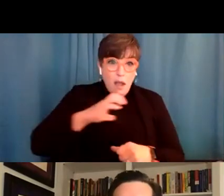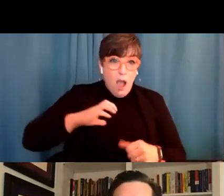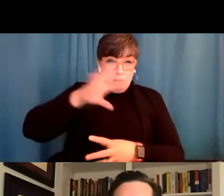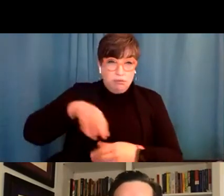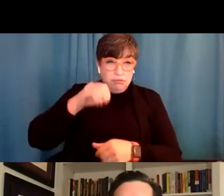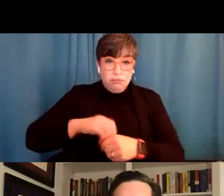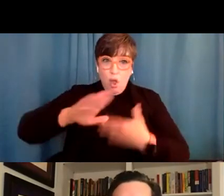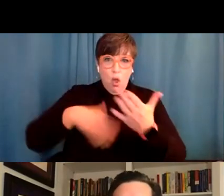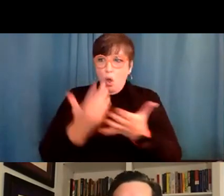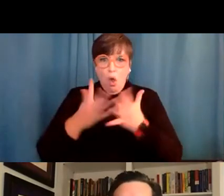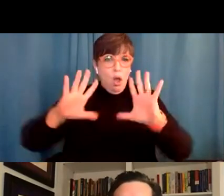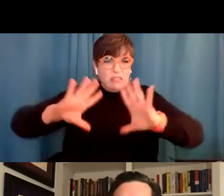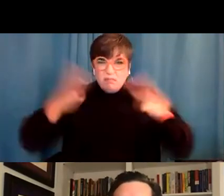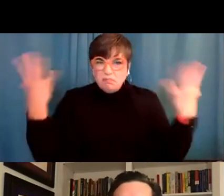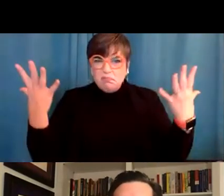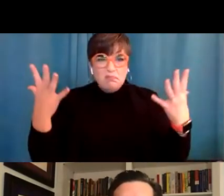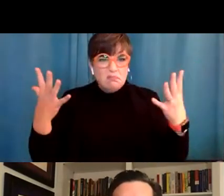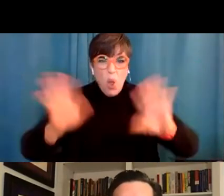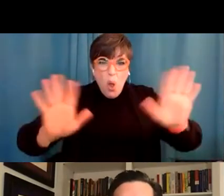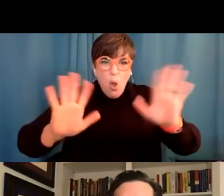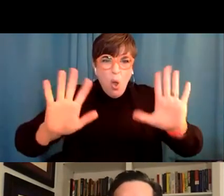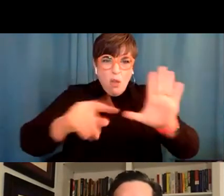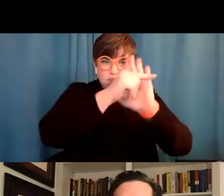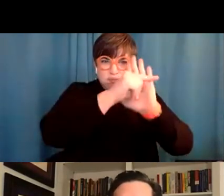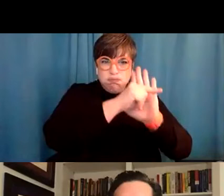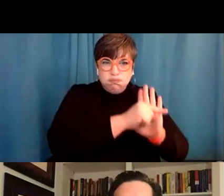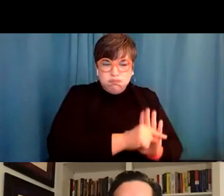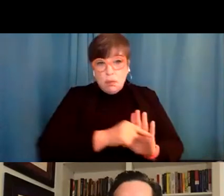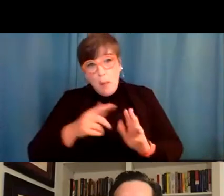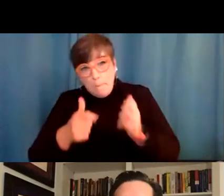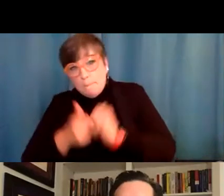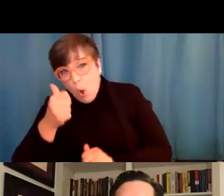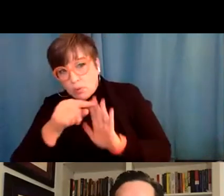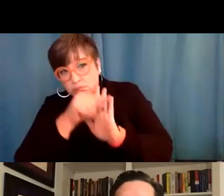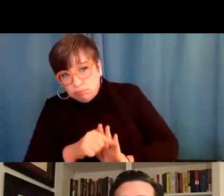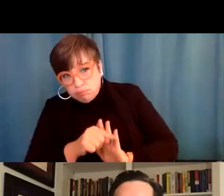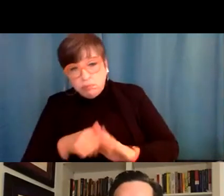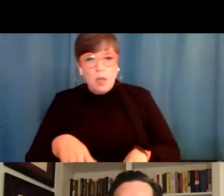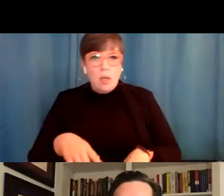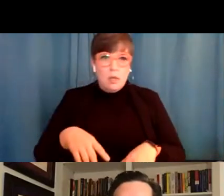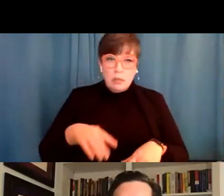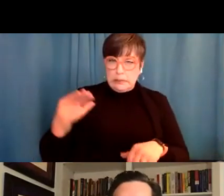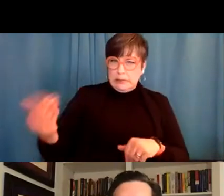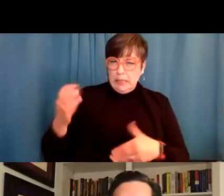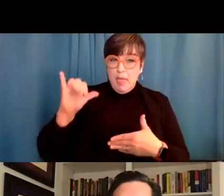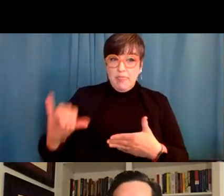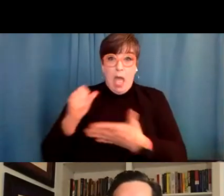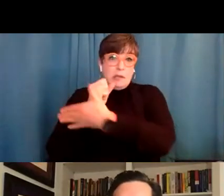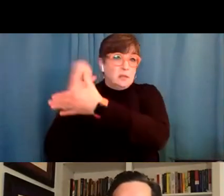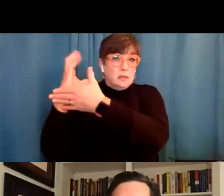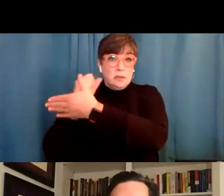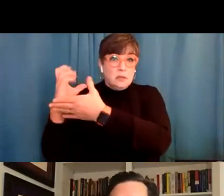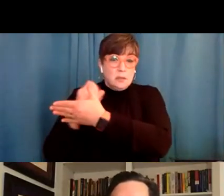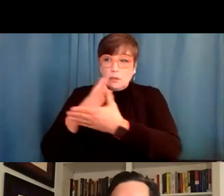of reactions that was mostly critical of what had happened may have discouraged some additional